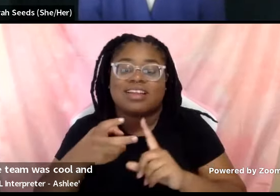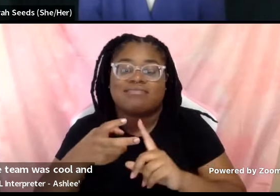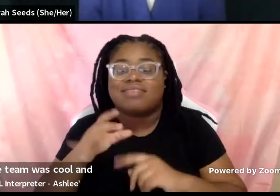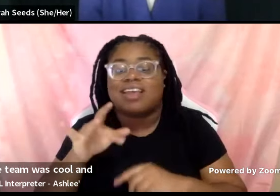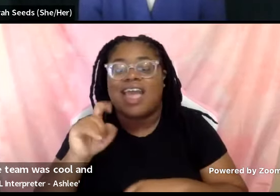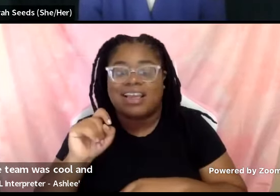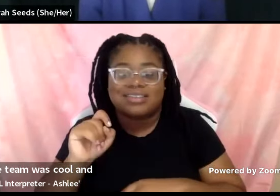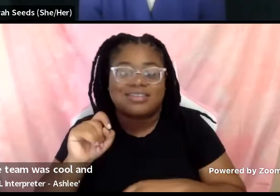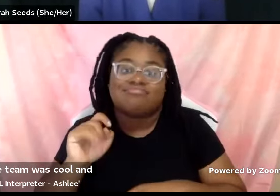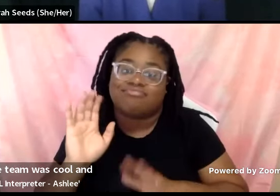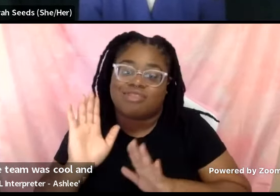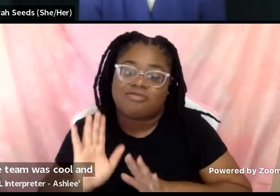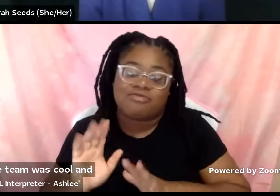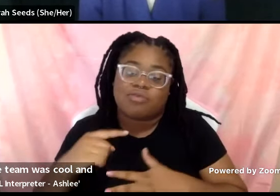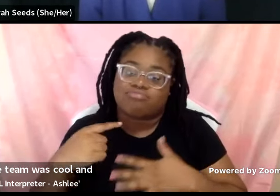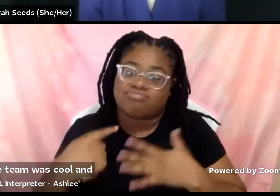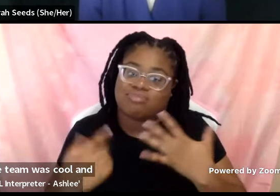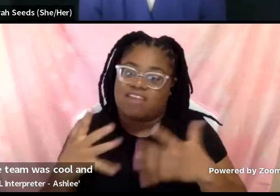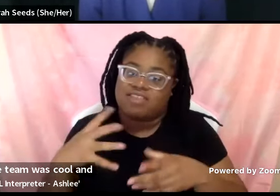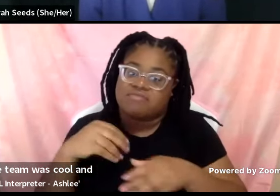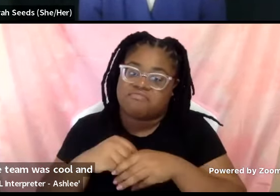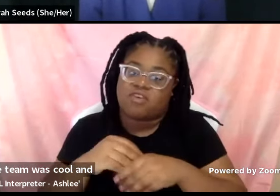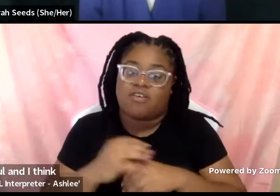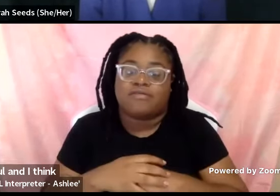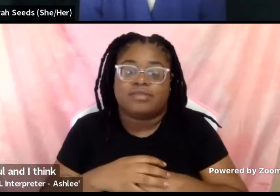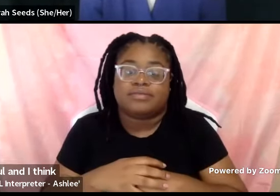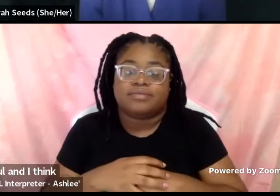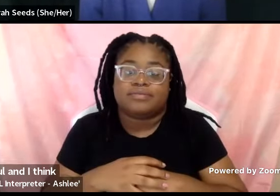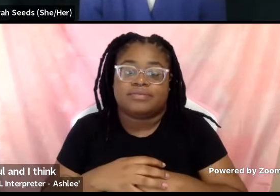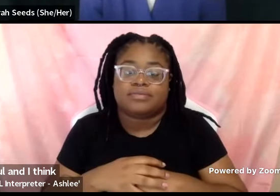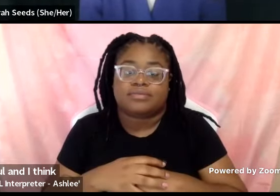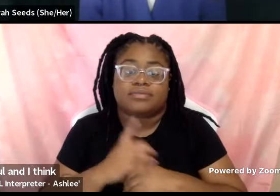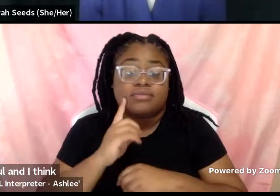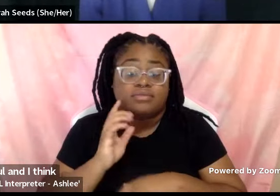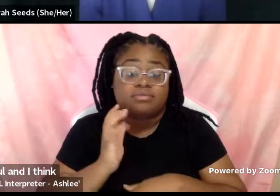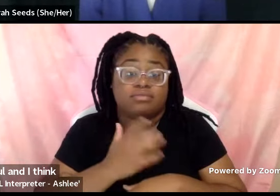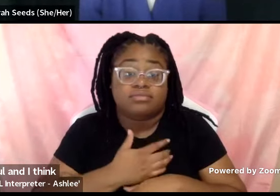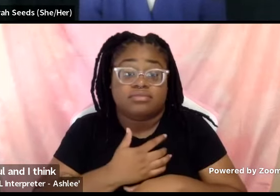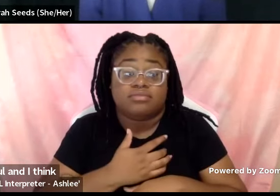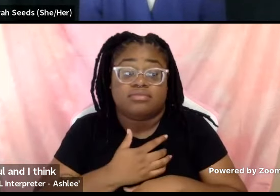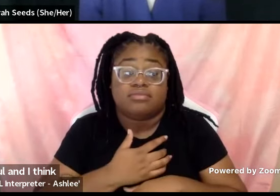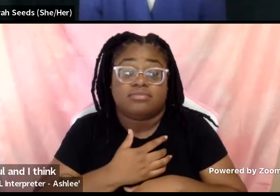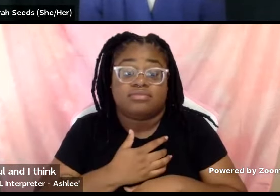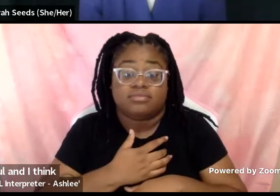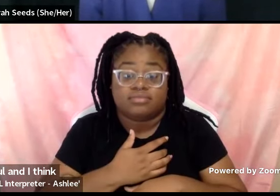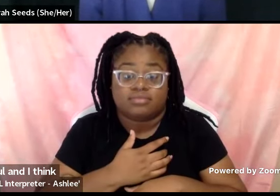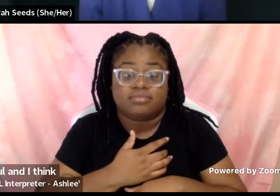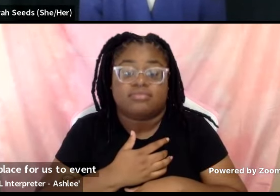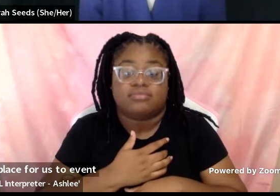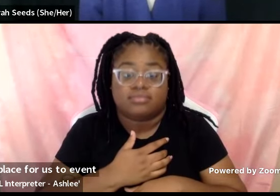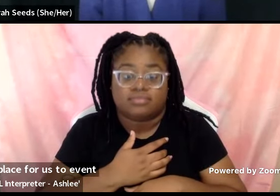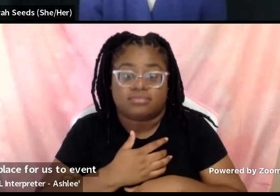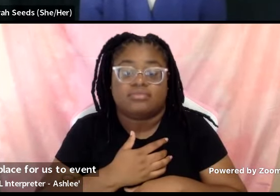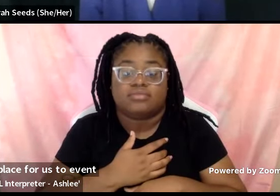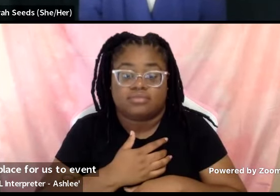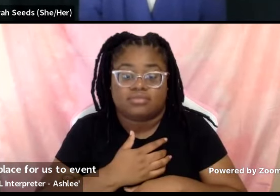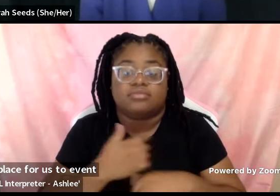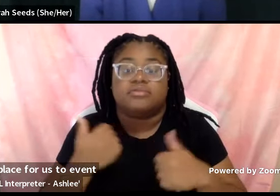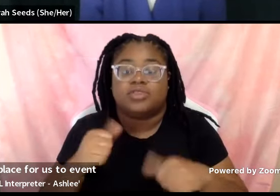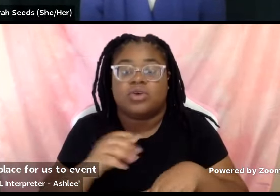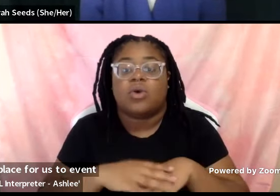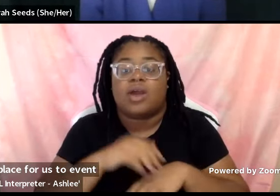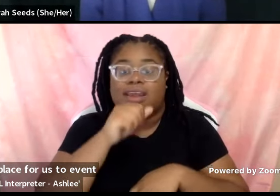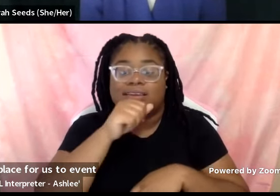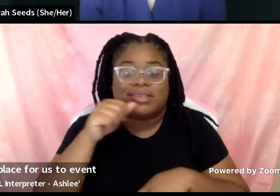I think we had all the things in place for us to eventually get it on Amazon, which was like such